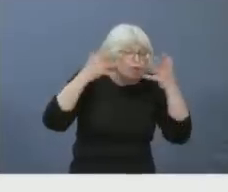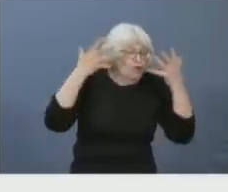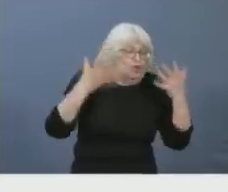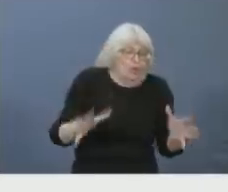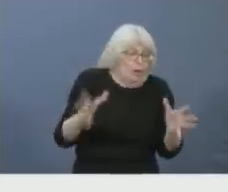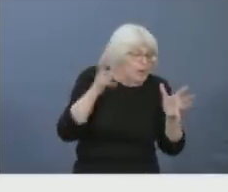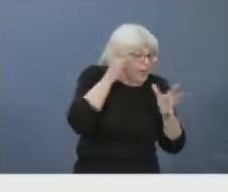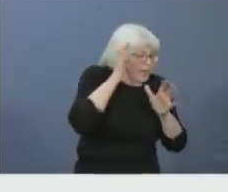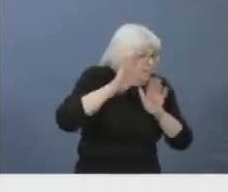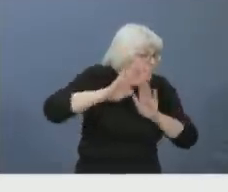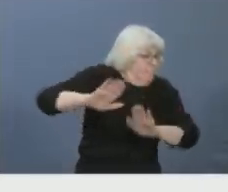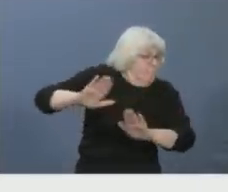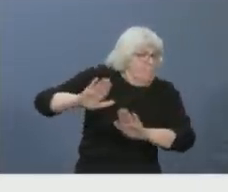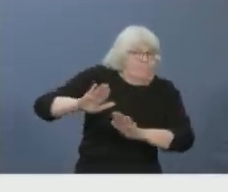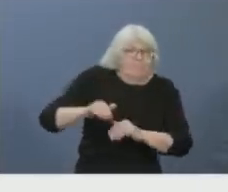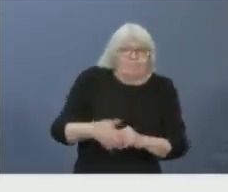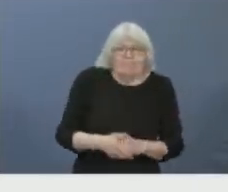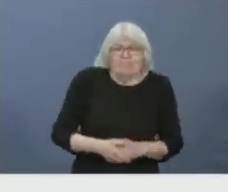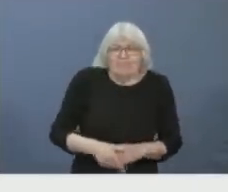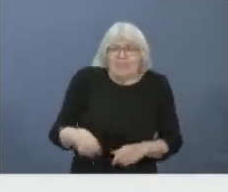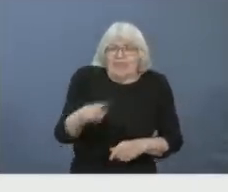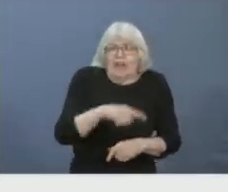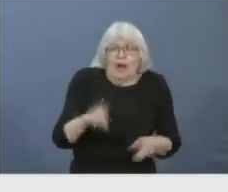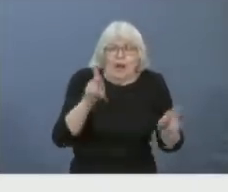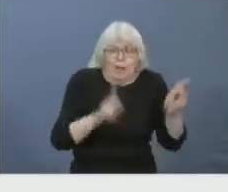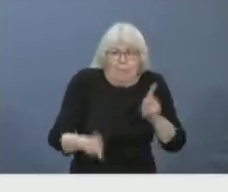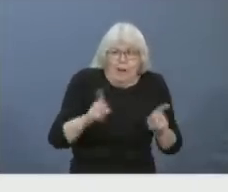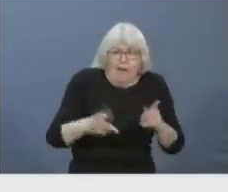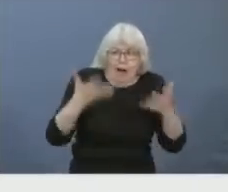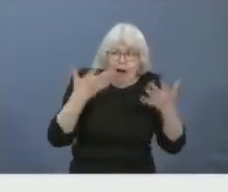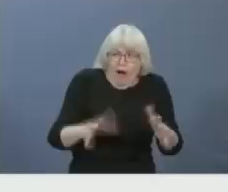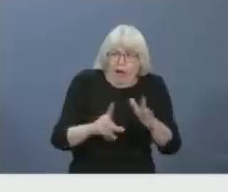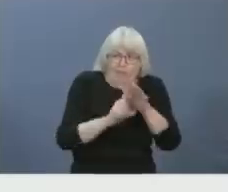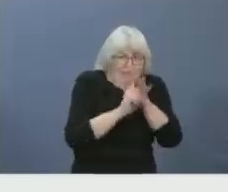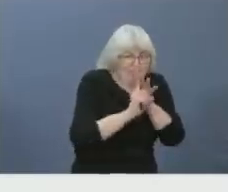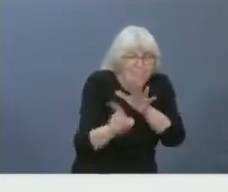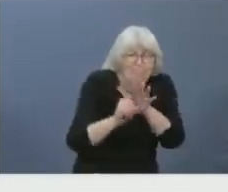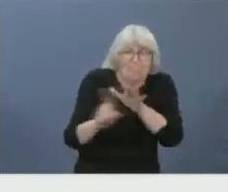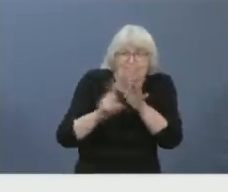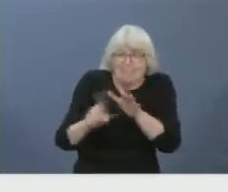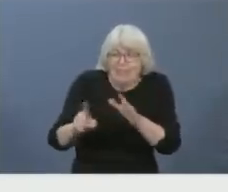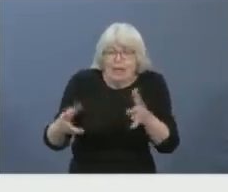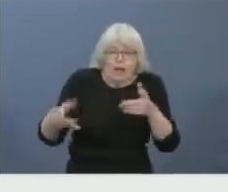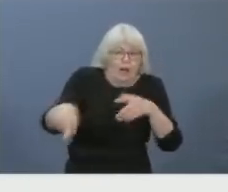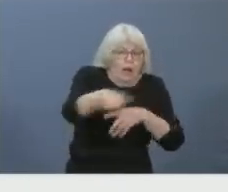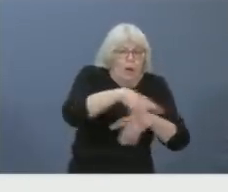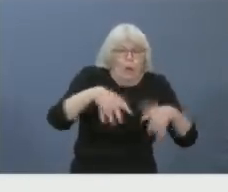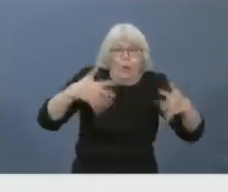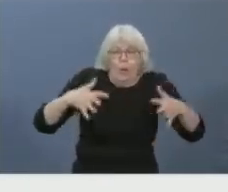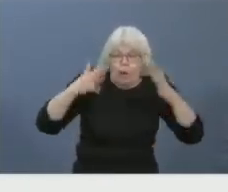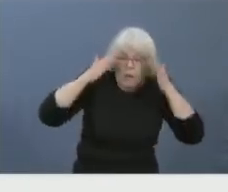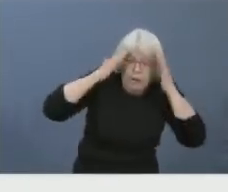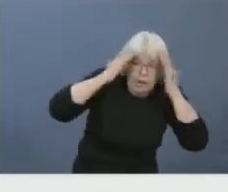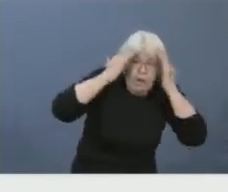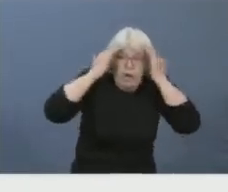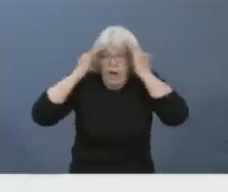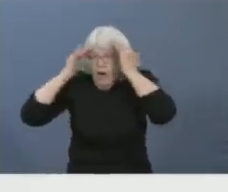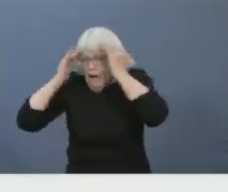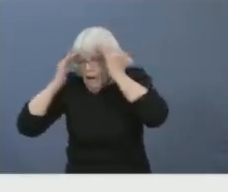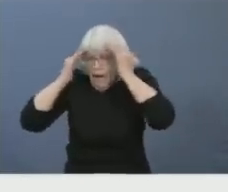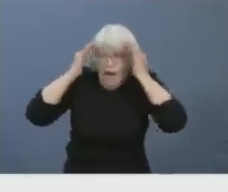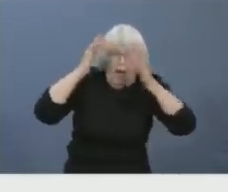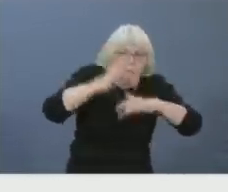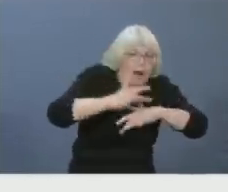weighing on those of you who have been evacuated. I know it's all you can think about, and there's little that I can